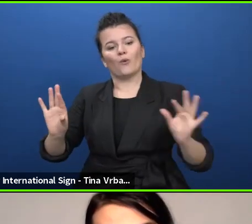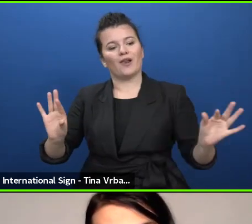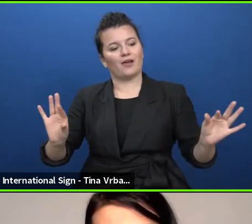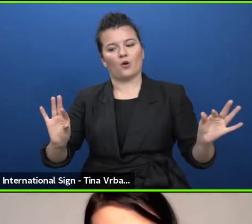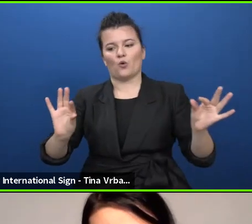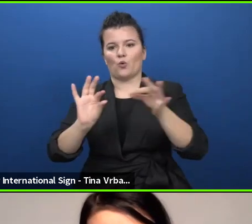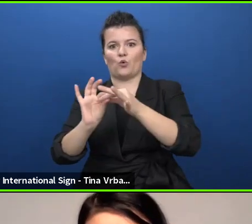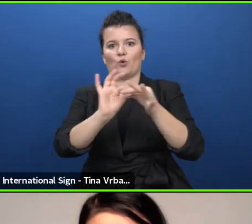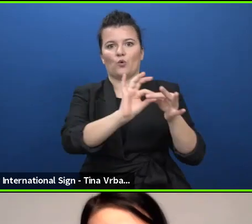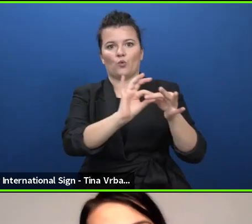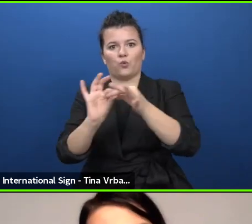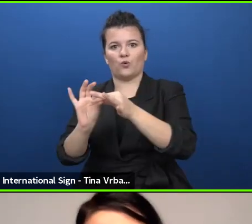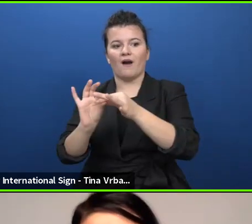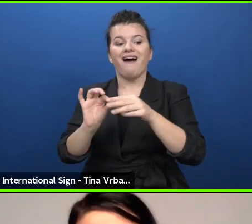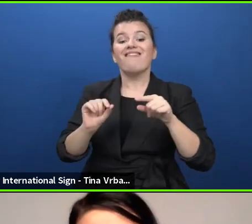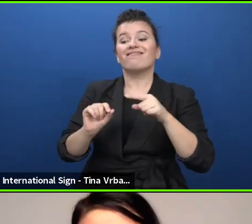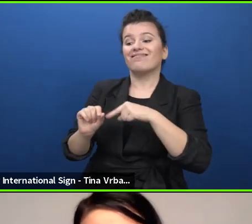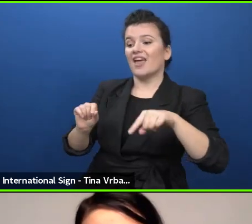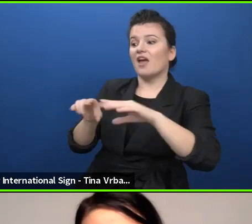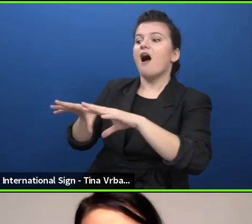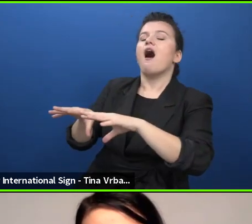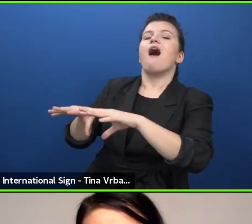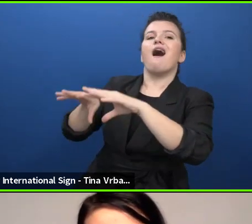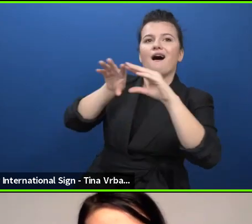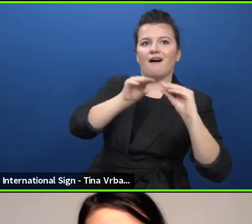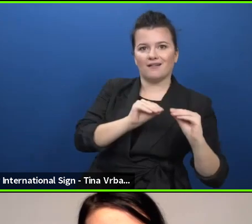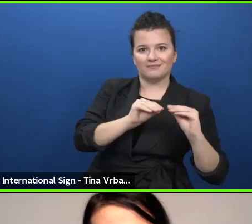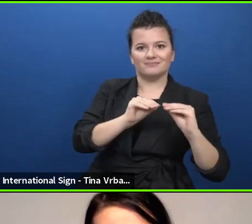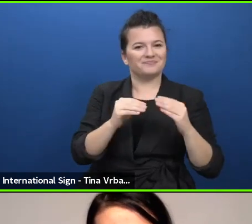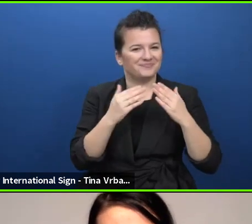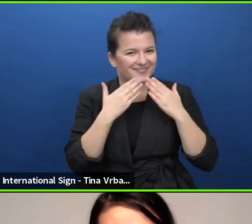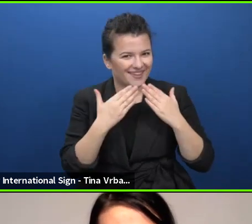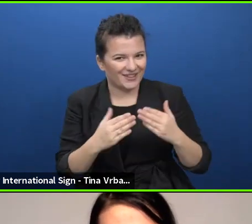voices heard. Thank you very much.